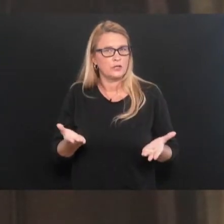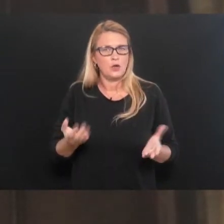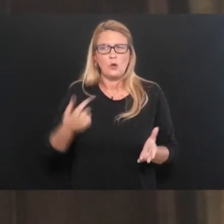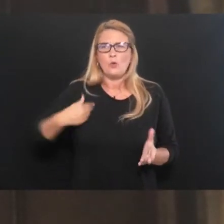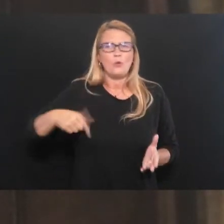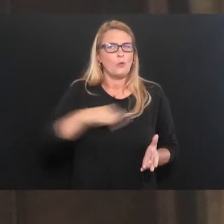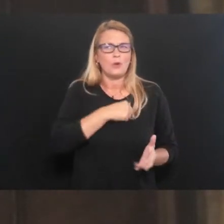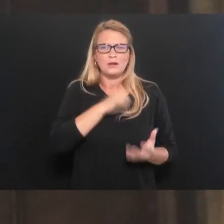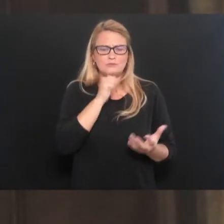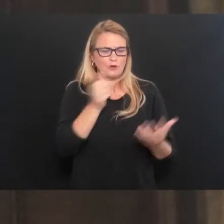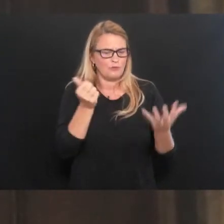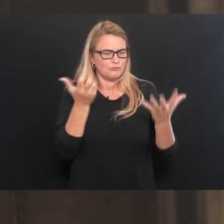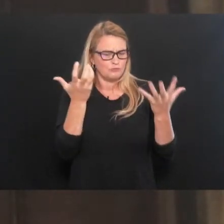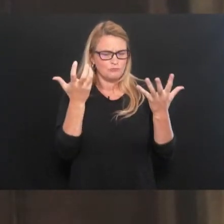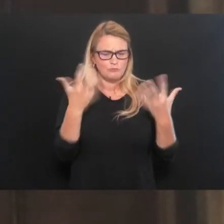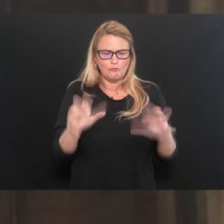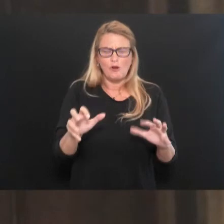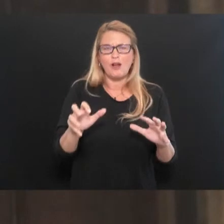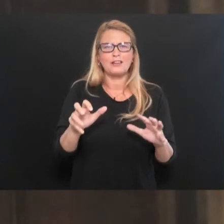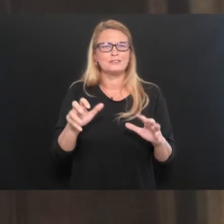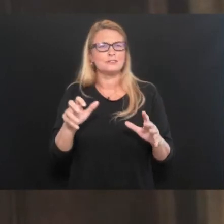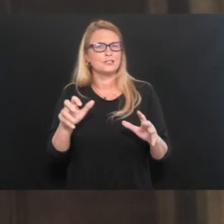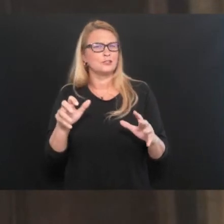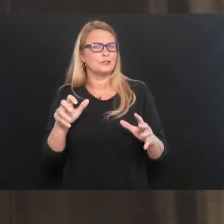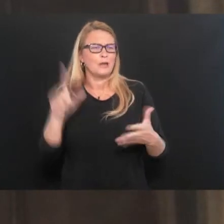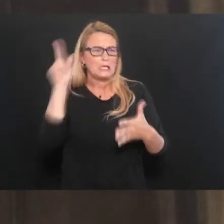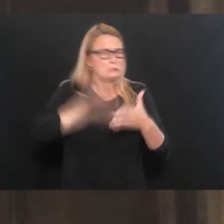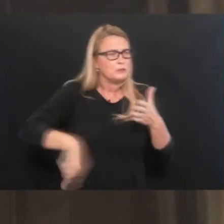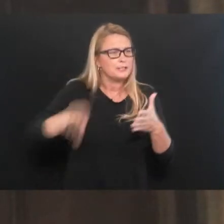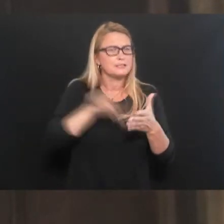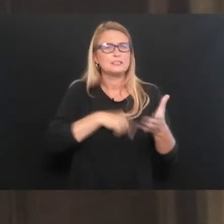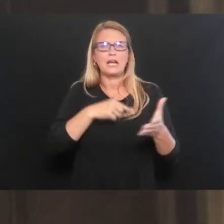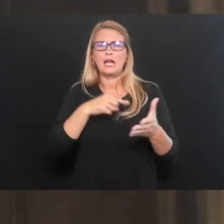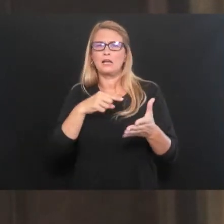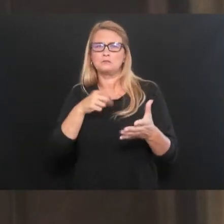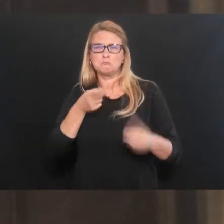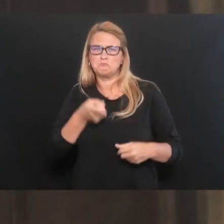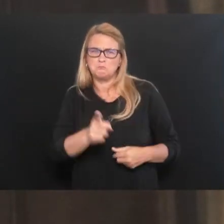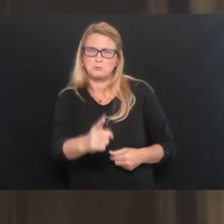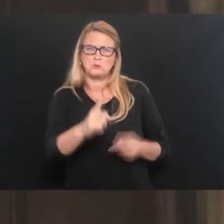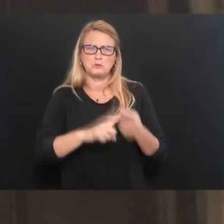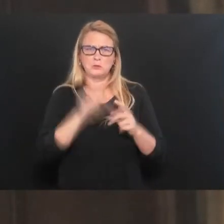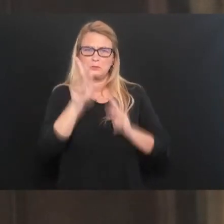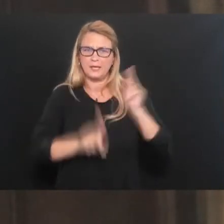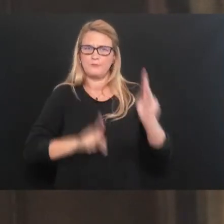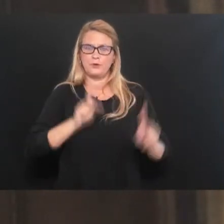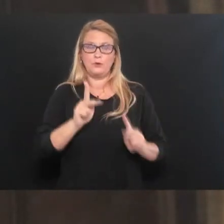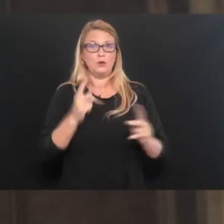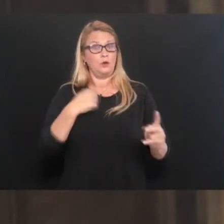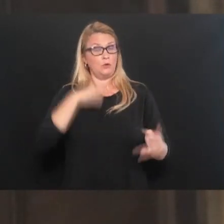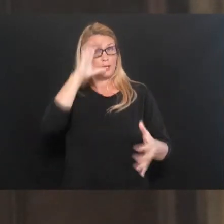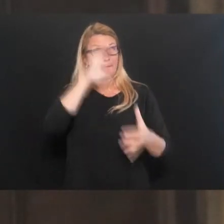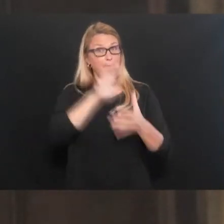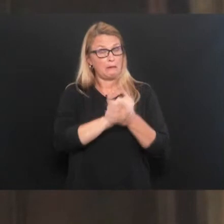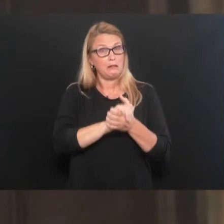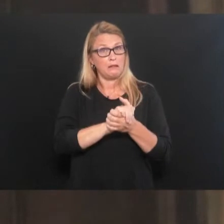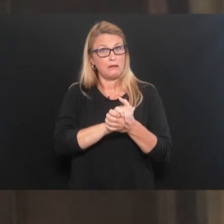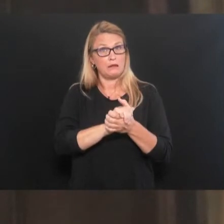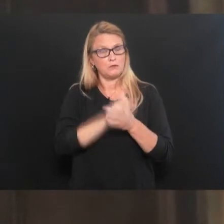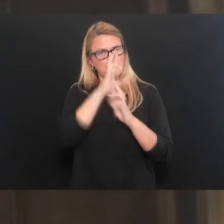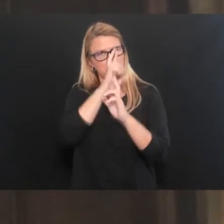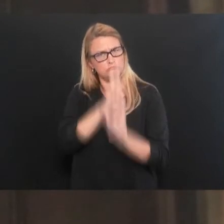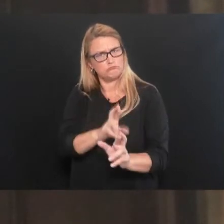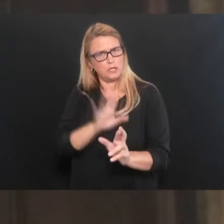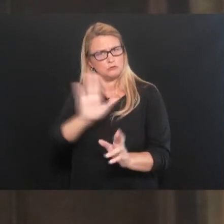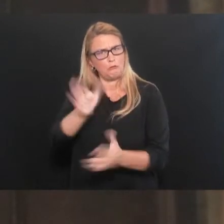to be contrary or to be punitive to anybody. We all believe deeply in people's individual rights,